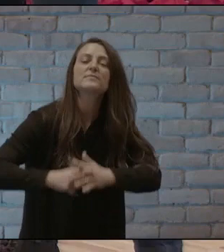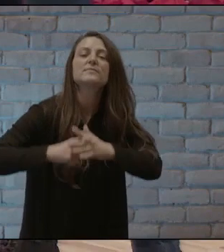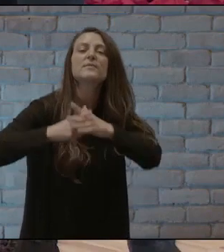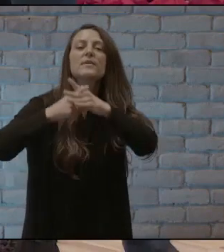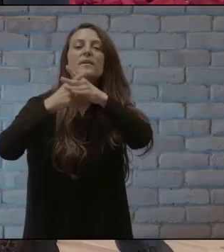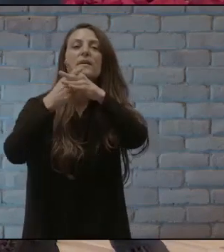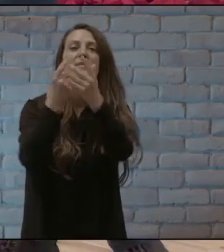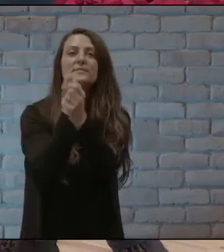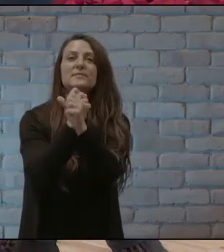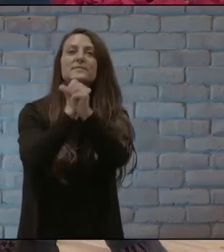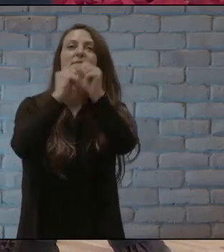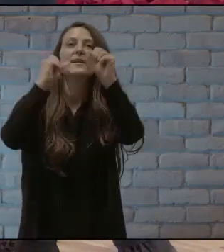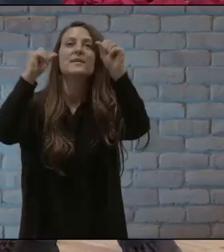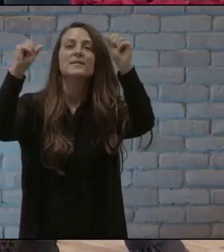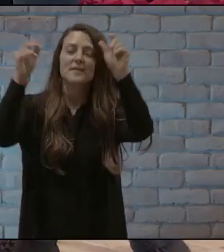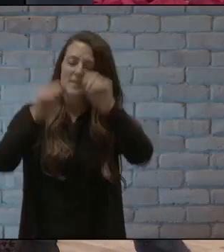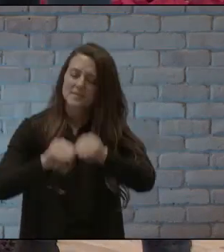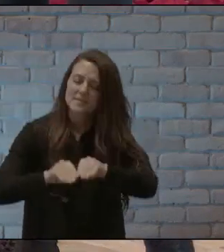salvation.